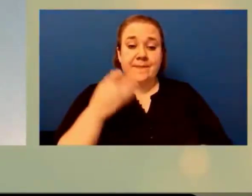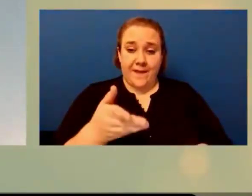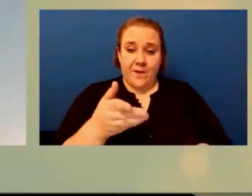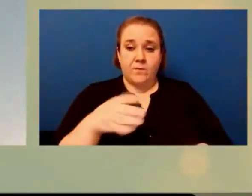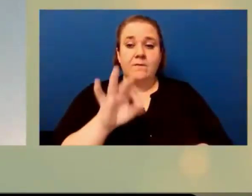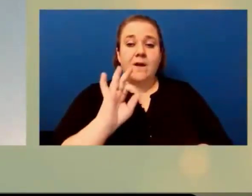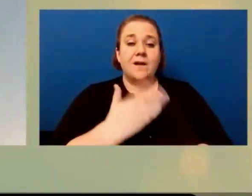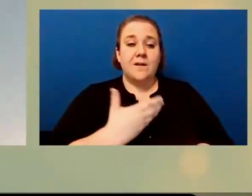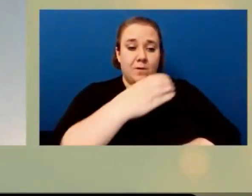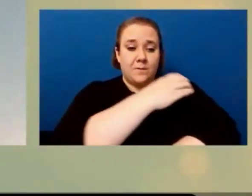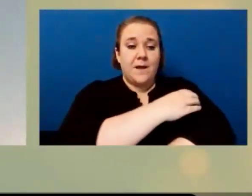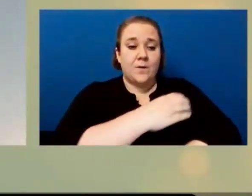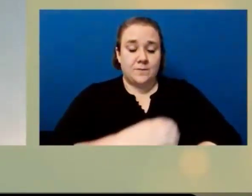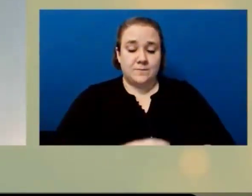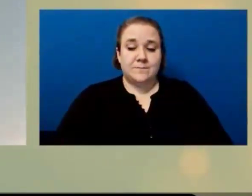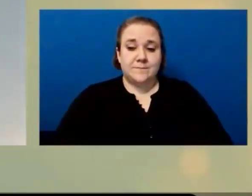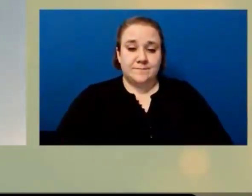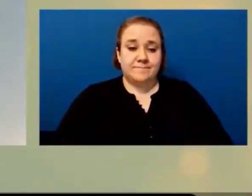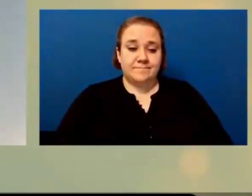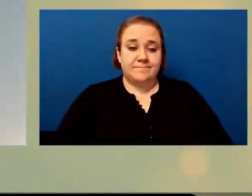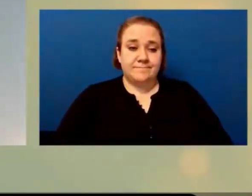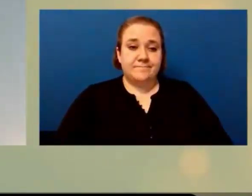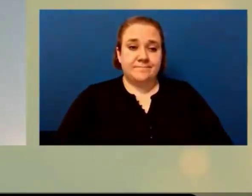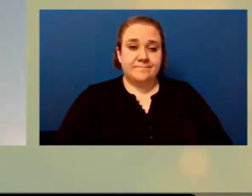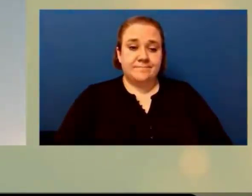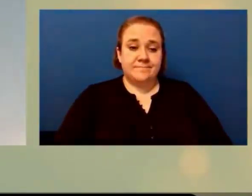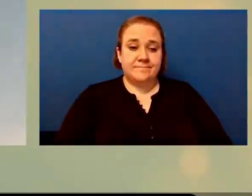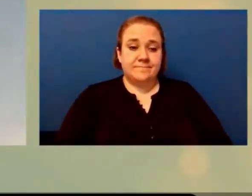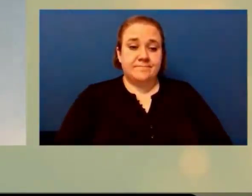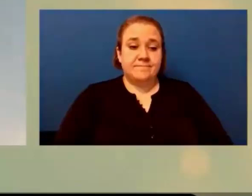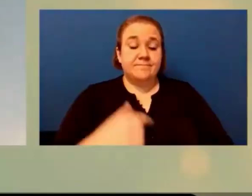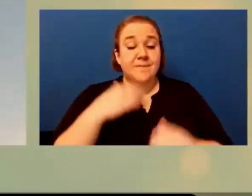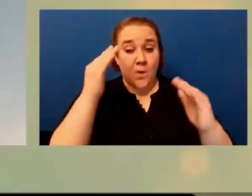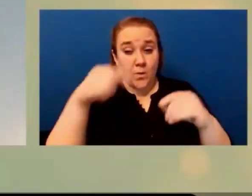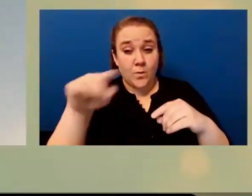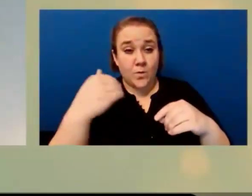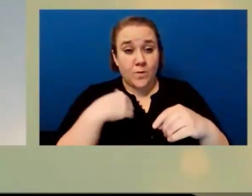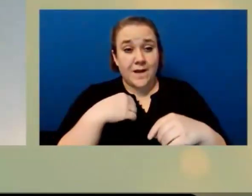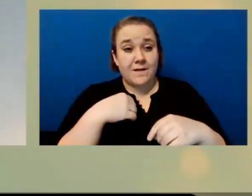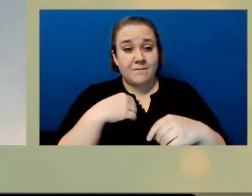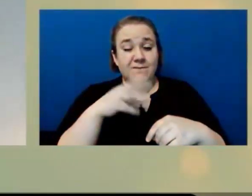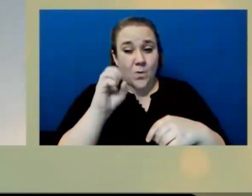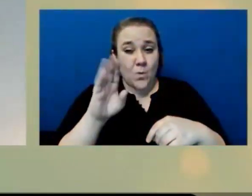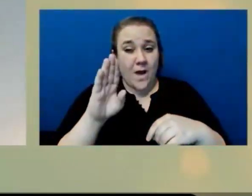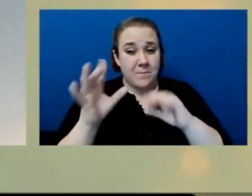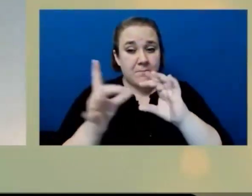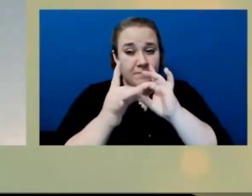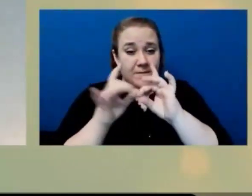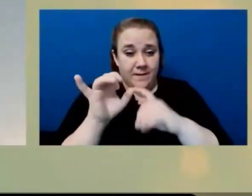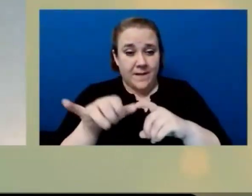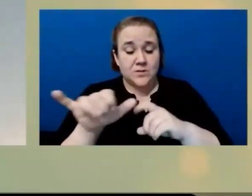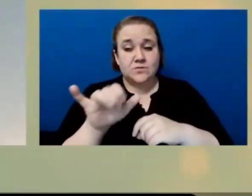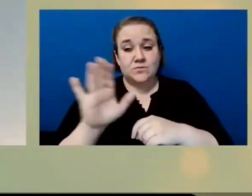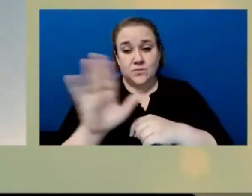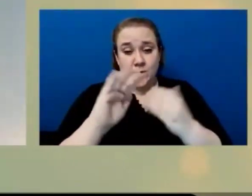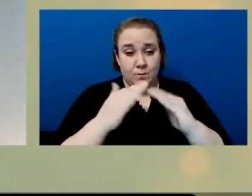of choice. I hope you are weaving a beautiful web like that, where we already know